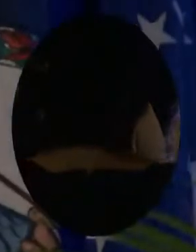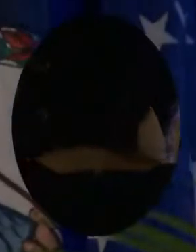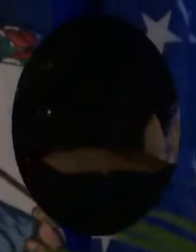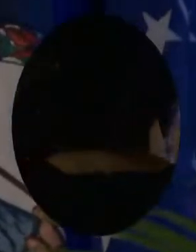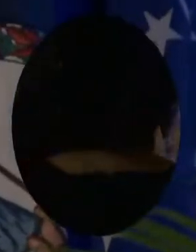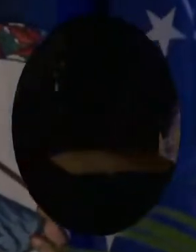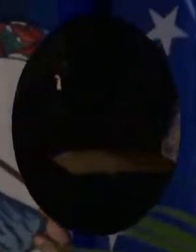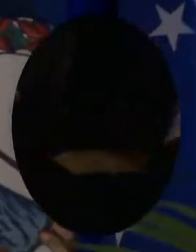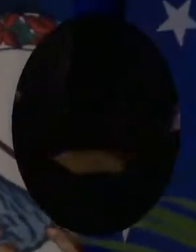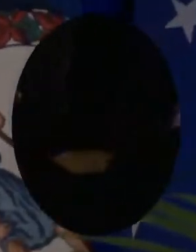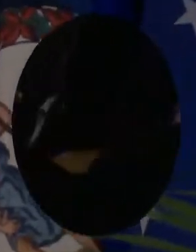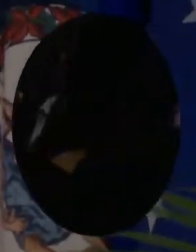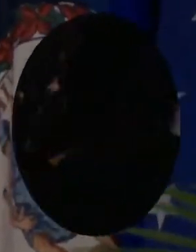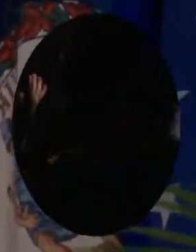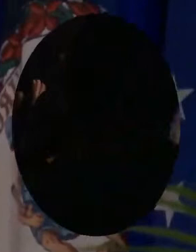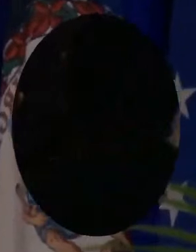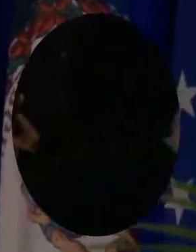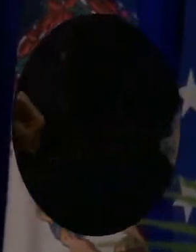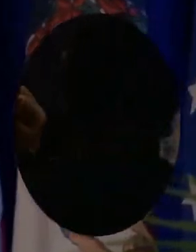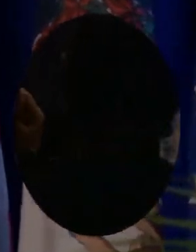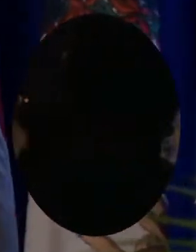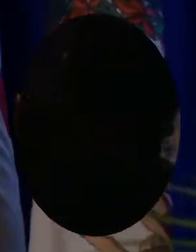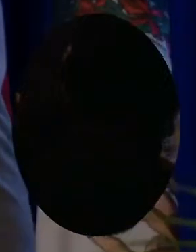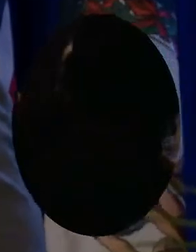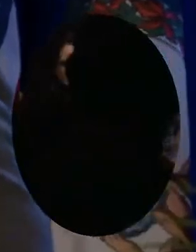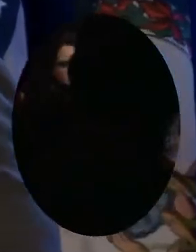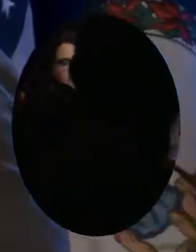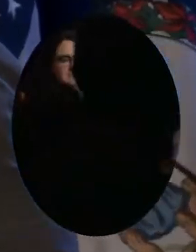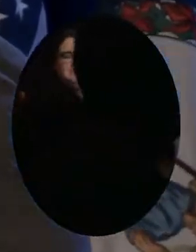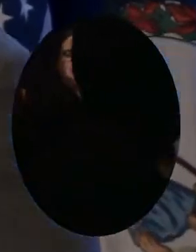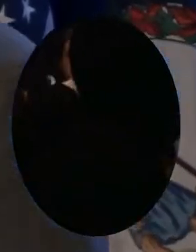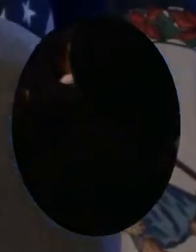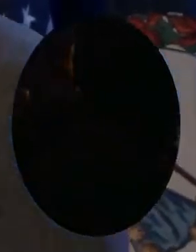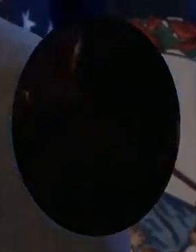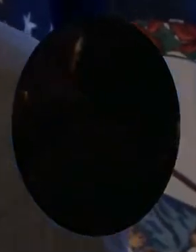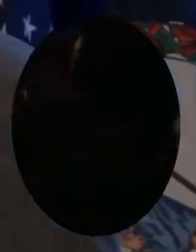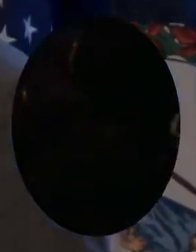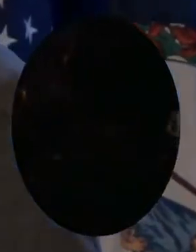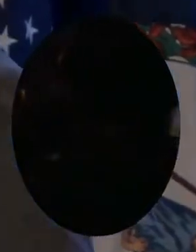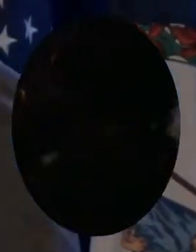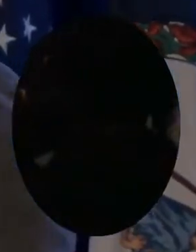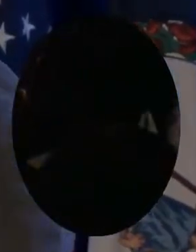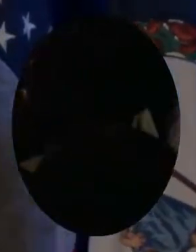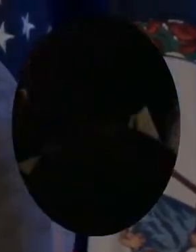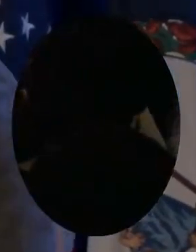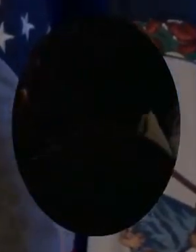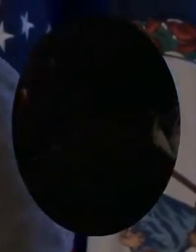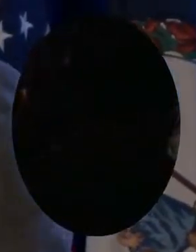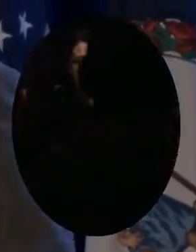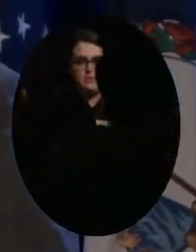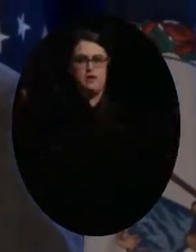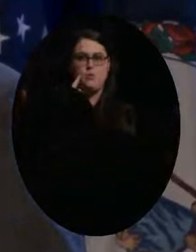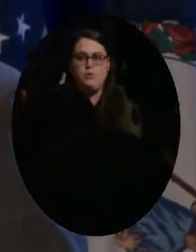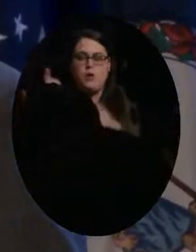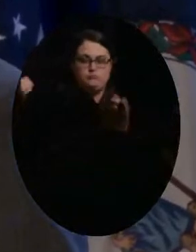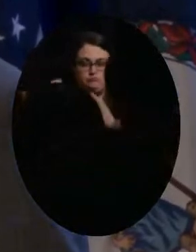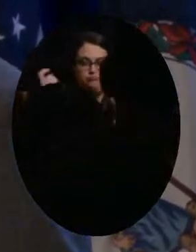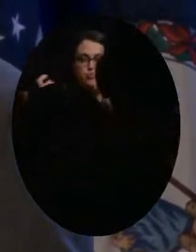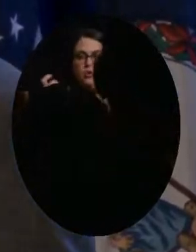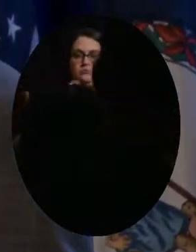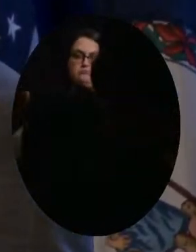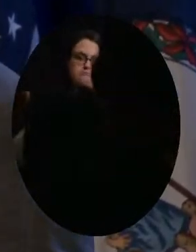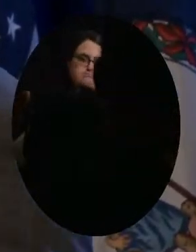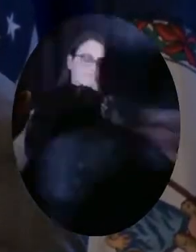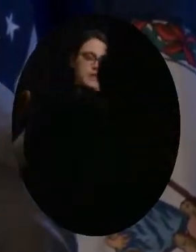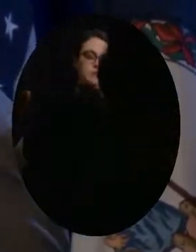Good evening. Oh, we can do better than that. Good evening. This is the day the Lord has made, and we shall rejoice and be glad